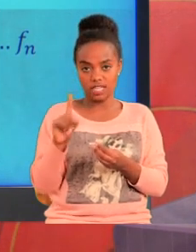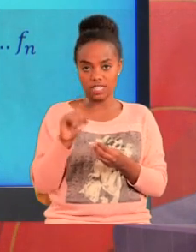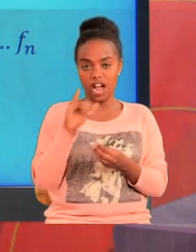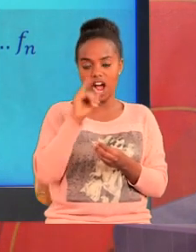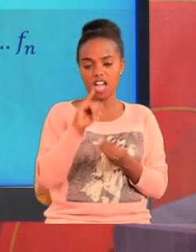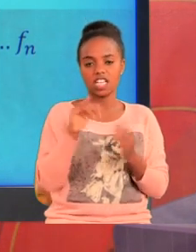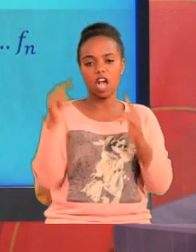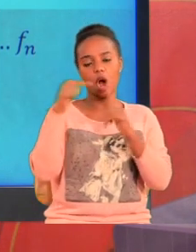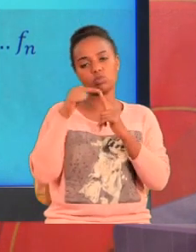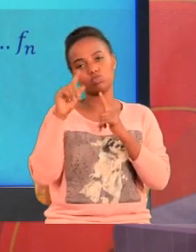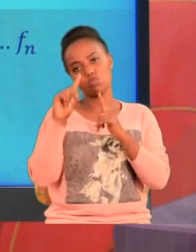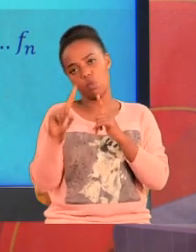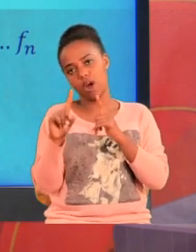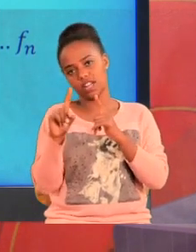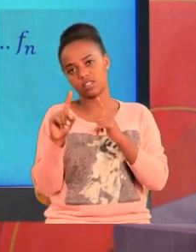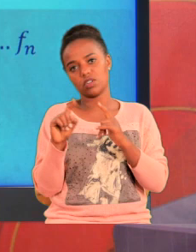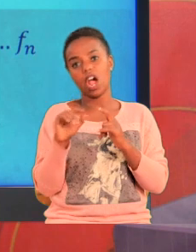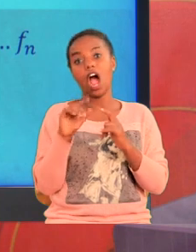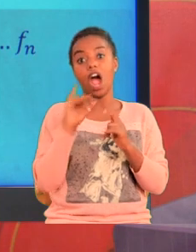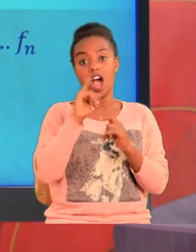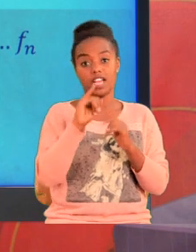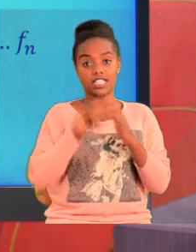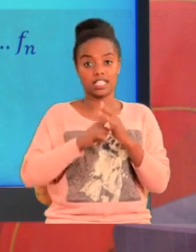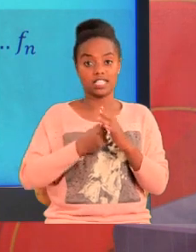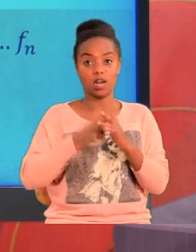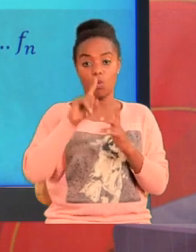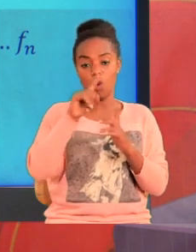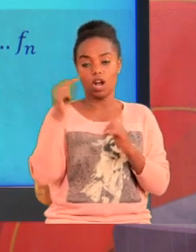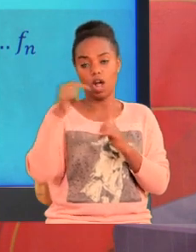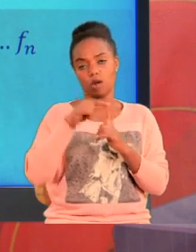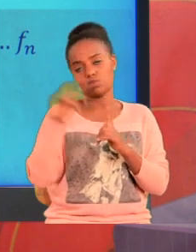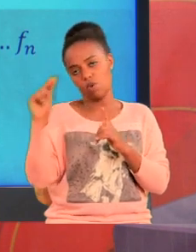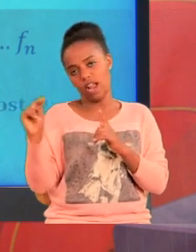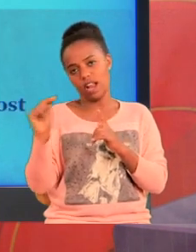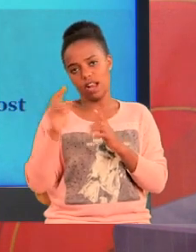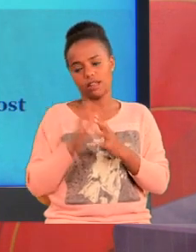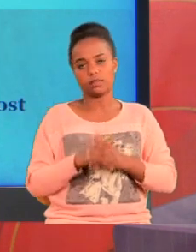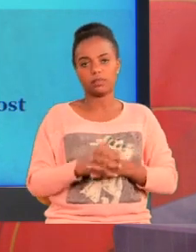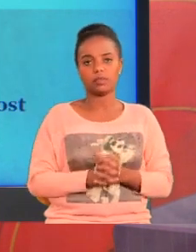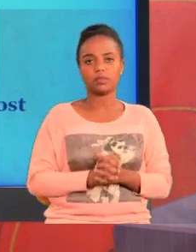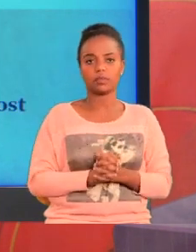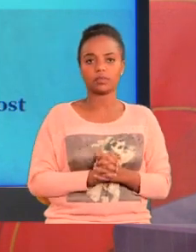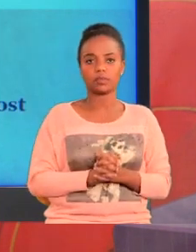the summation of fi, where I start from 1 up to n.